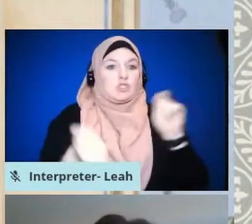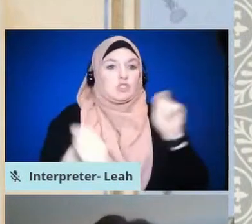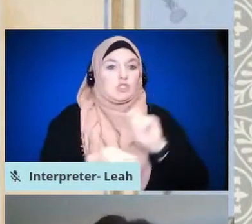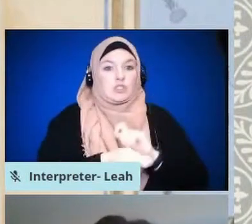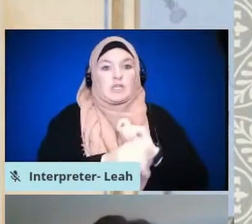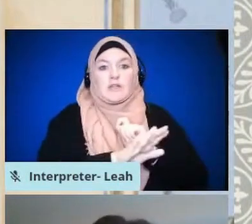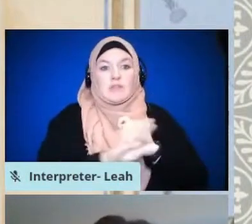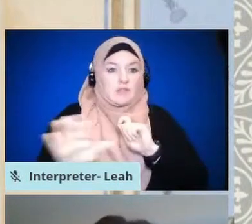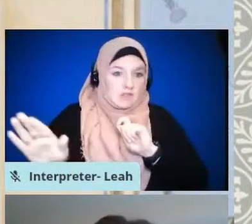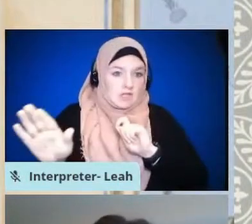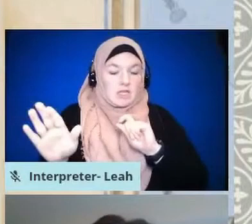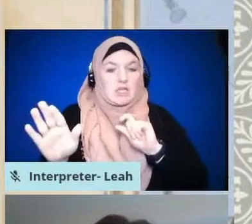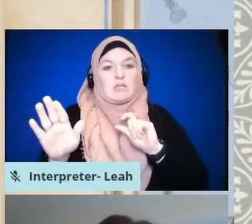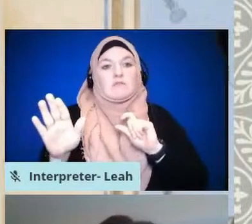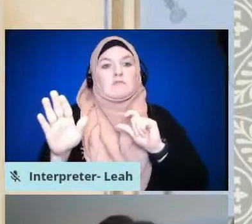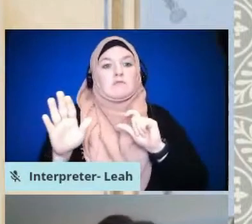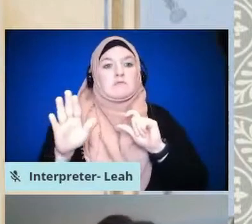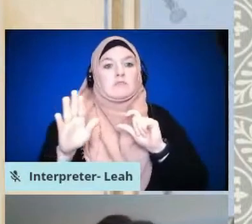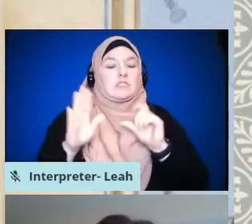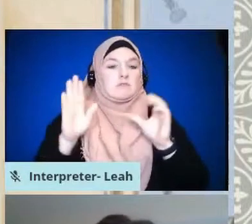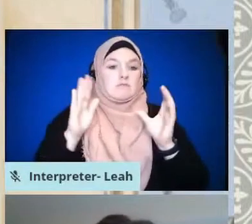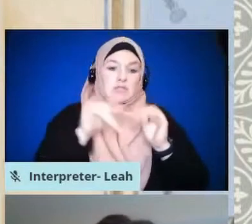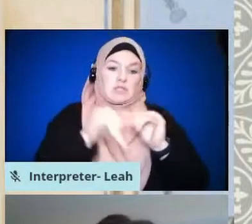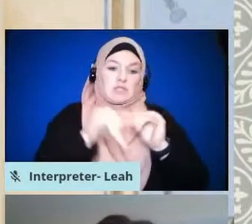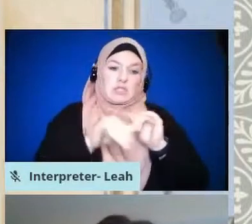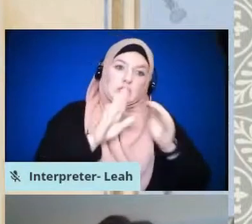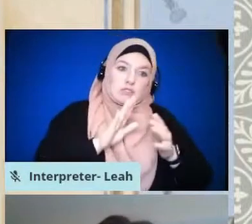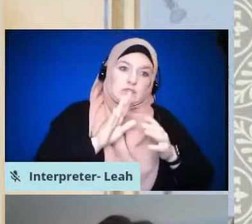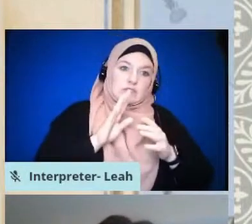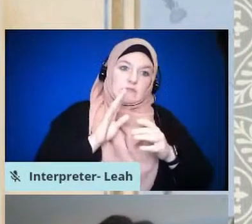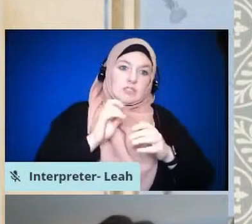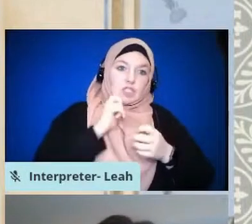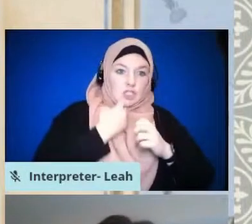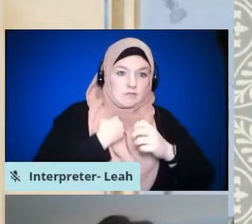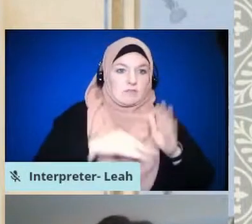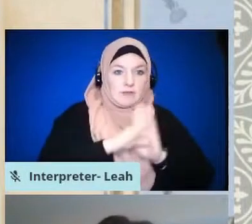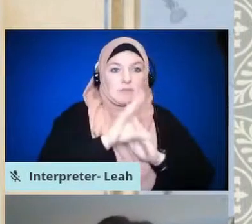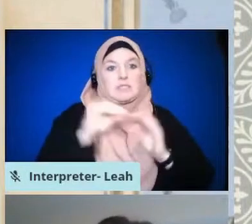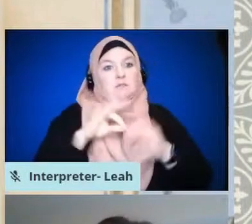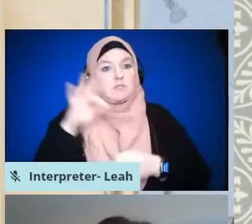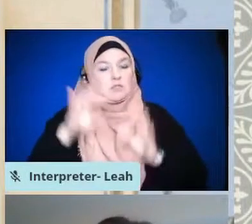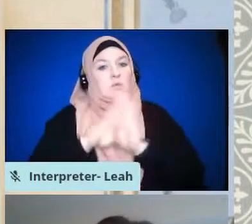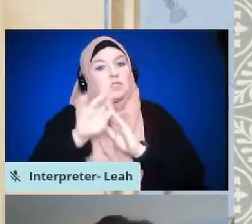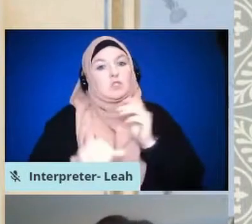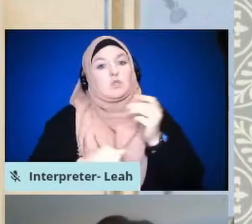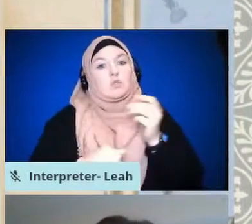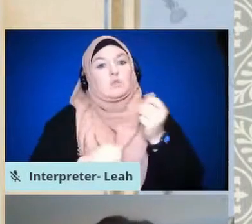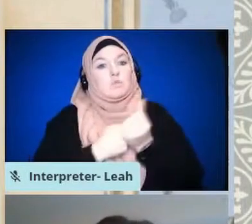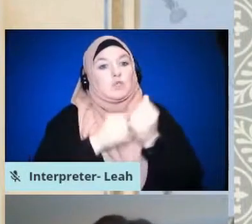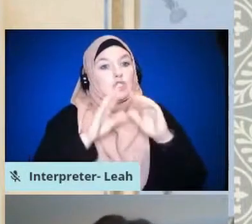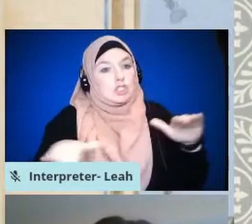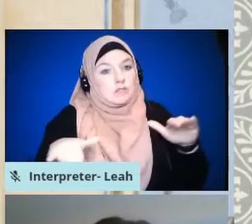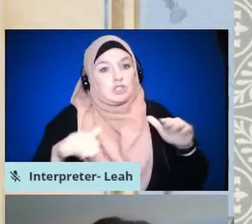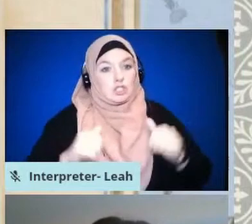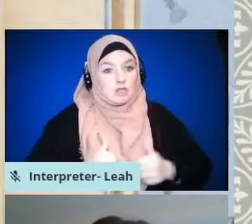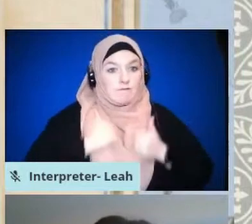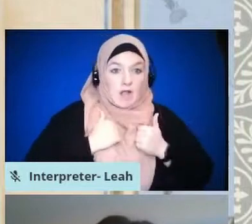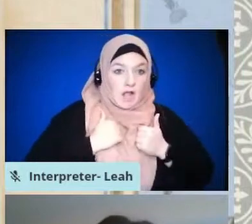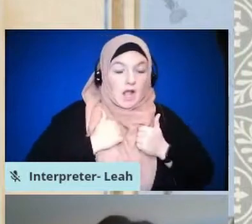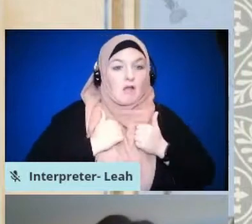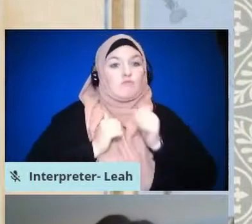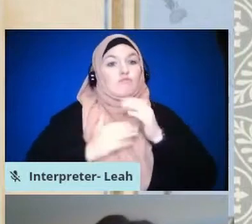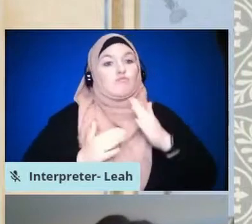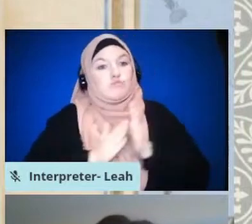cognition, neurodevelopment, and spiritual development. We need to support children to survive, thrive, and